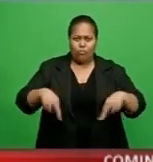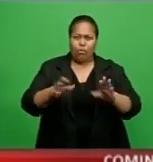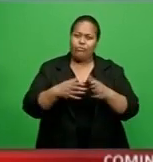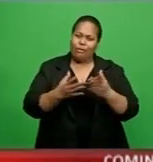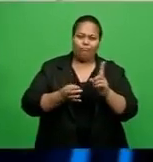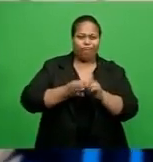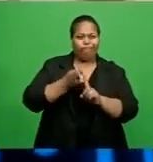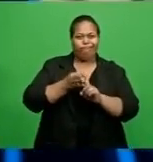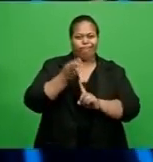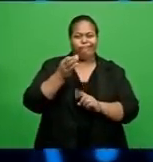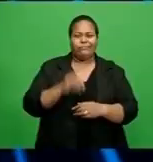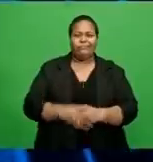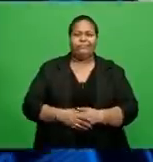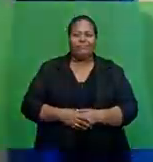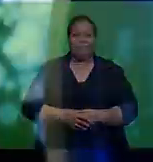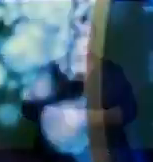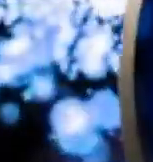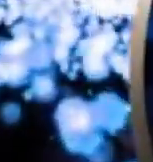us.